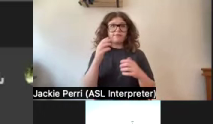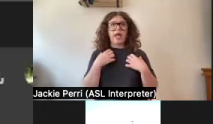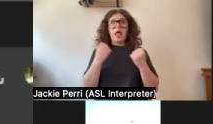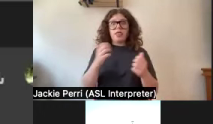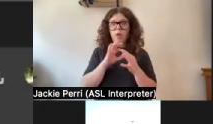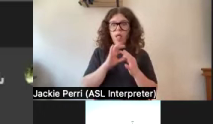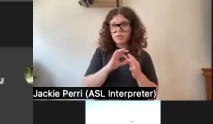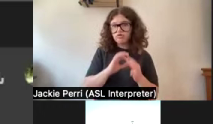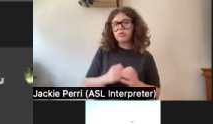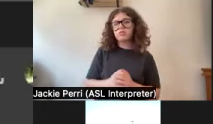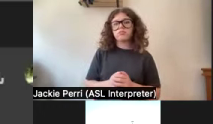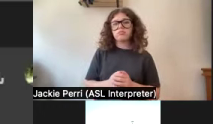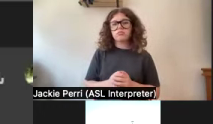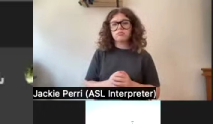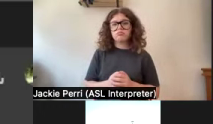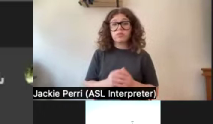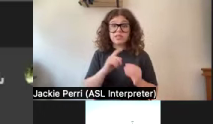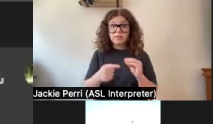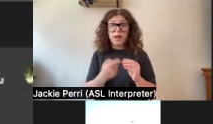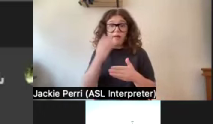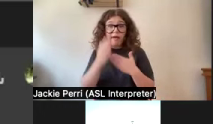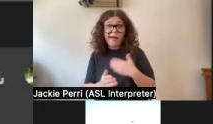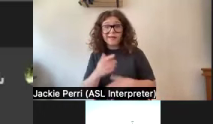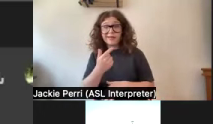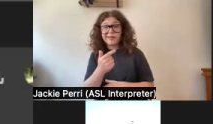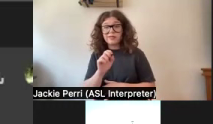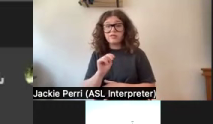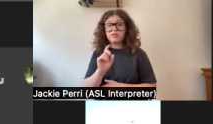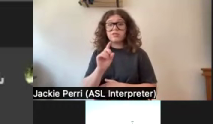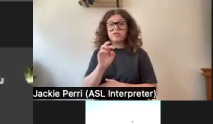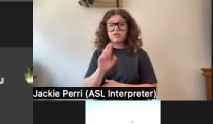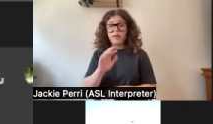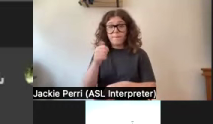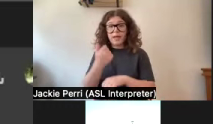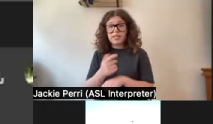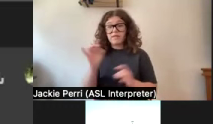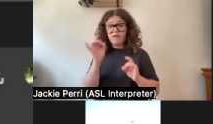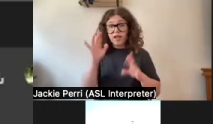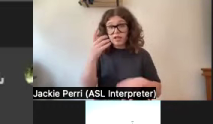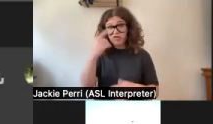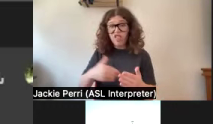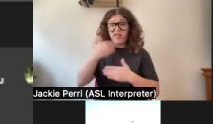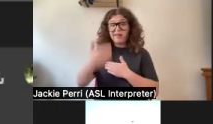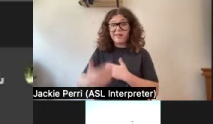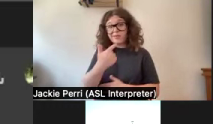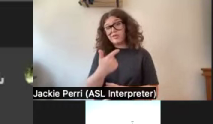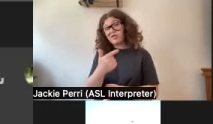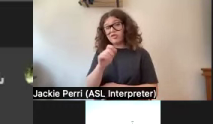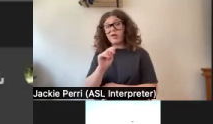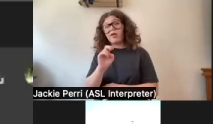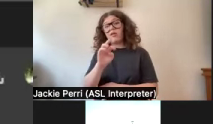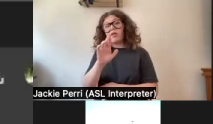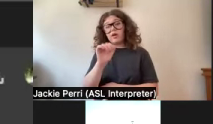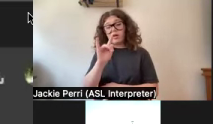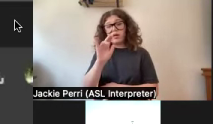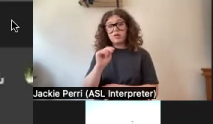Se trata It de is about acabar con la ending violencia de gender-based género para las violence próximas for the generaciones. next generation. Desde el Since noviembre